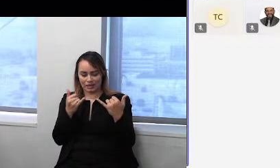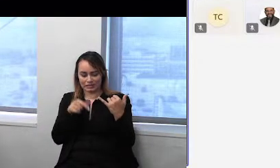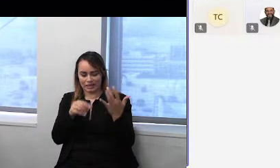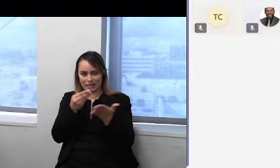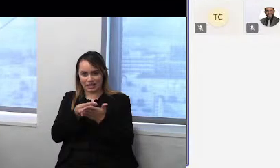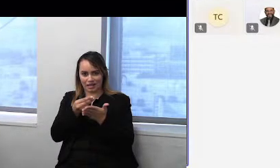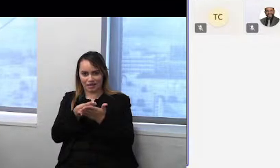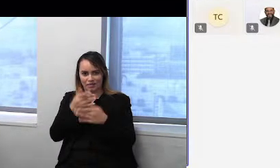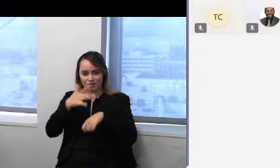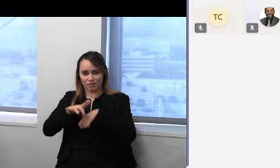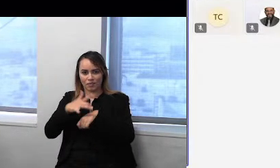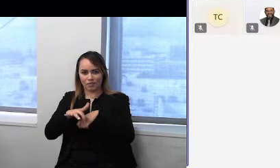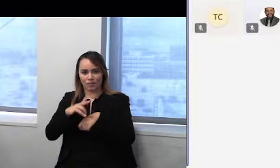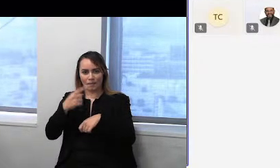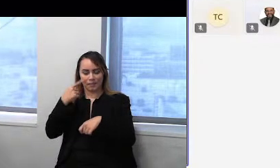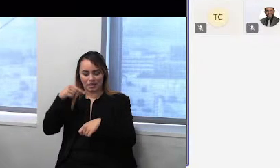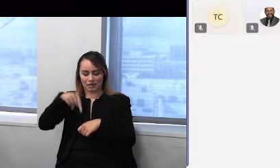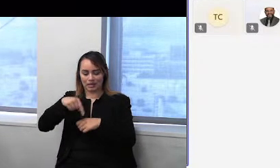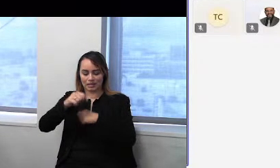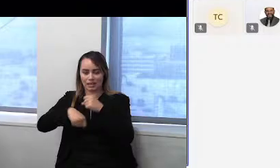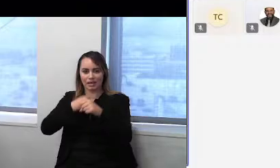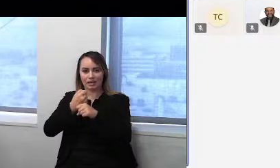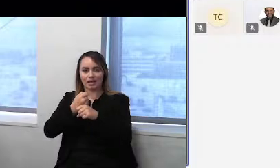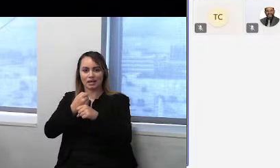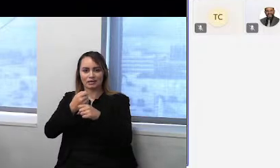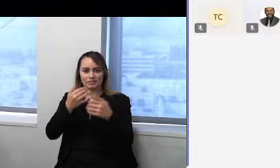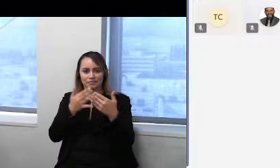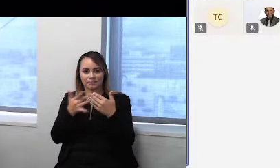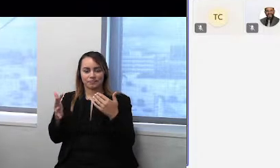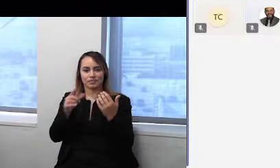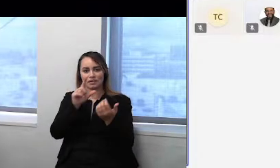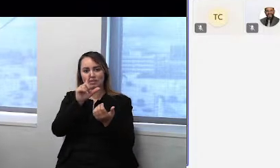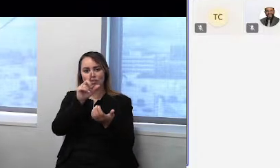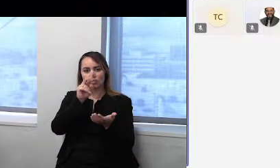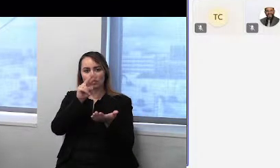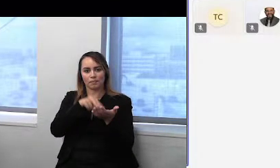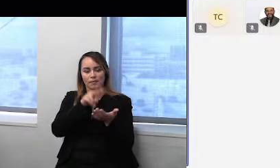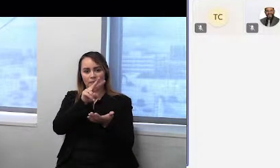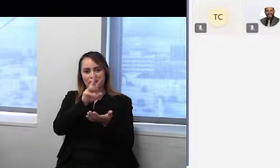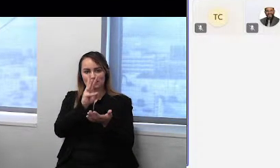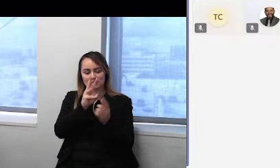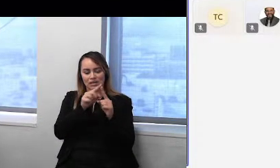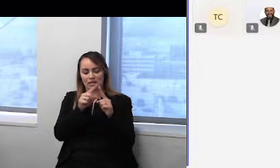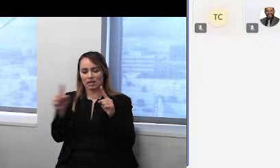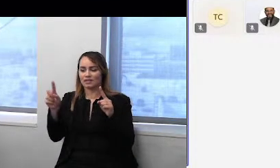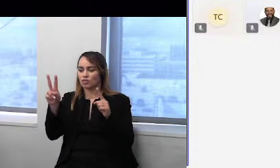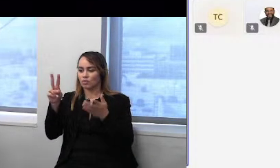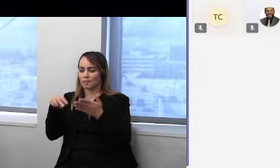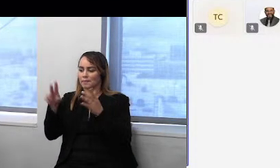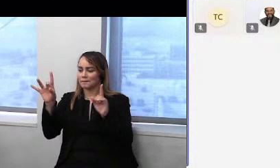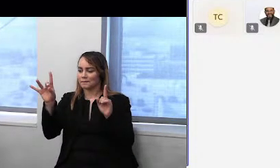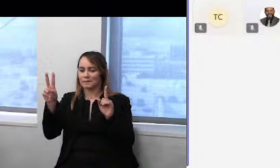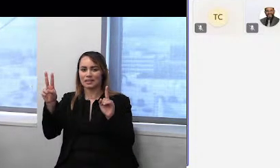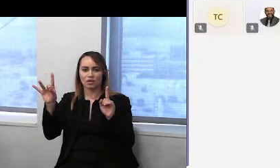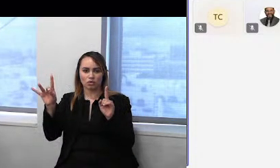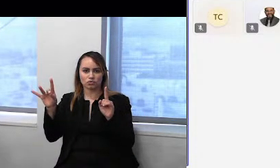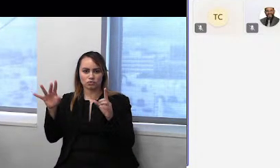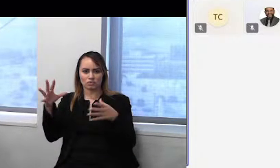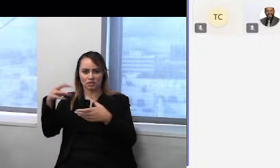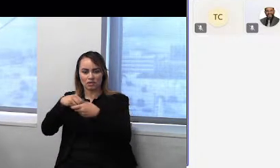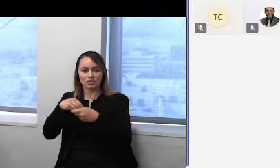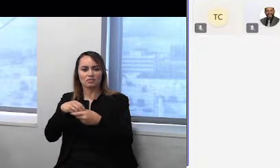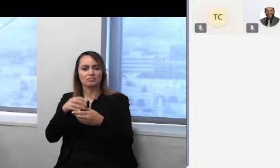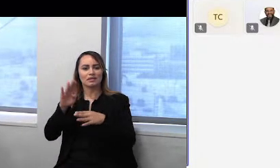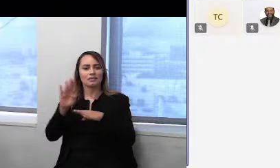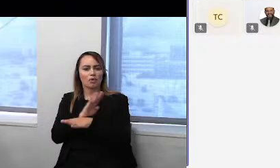26, 27, 28, are those all included and assumed to be commercial in that data set? So long that the project is being approved and go